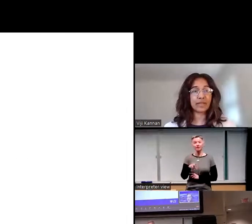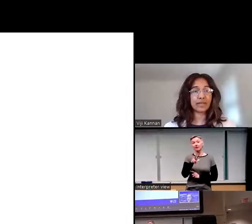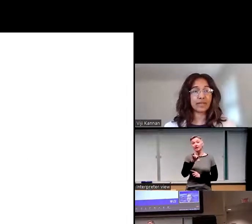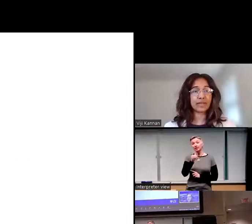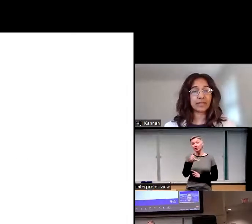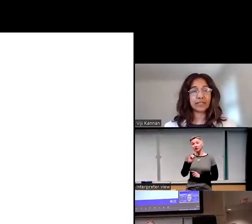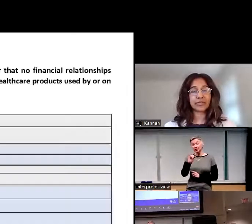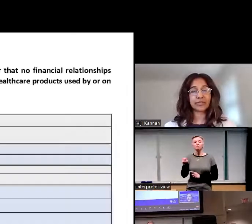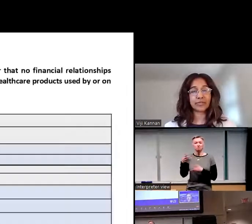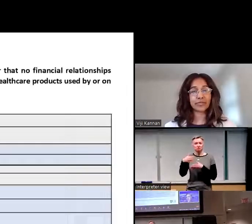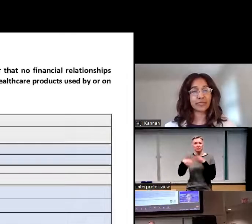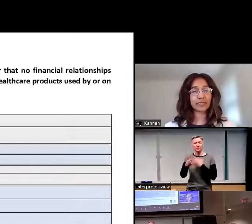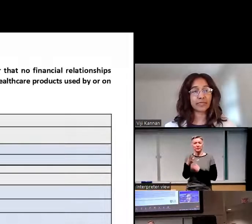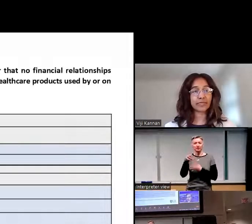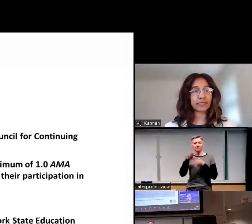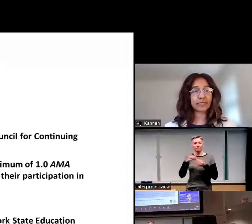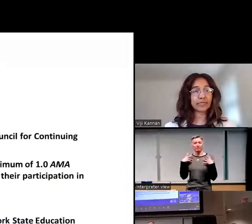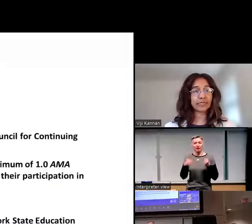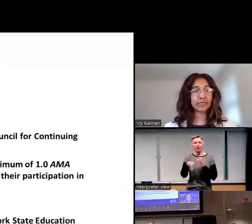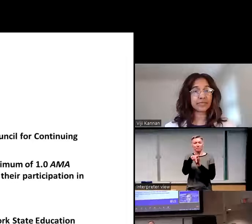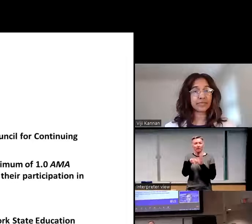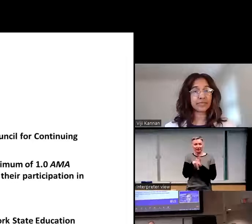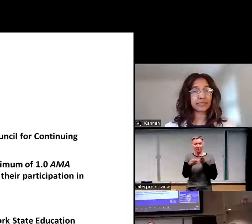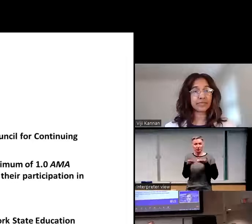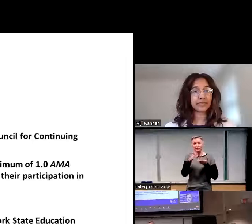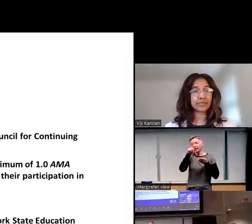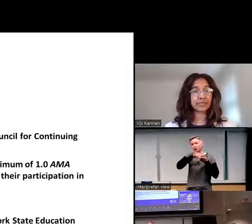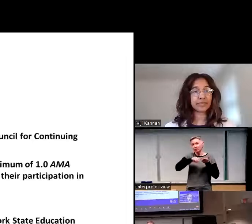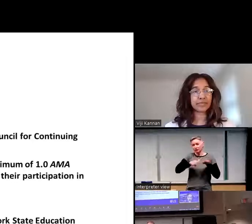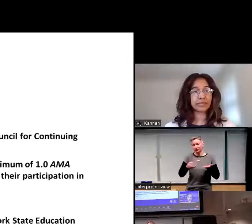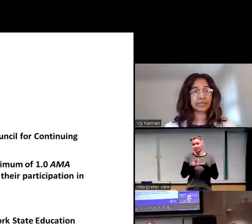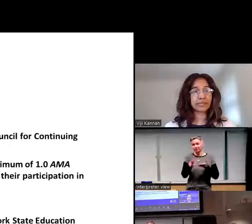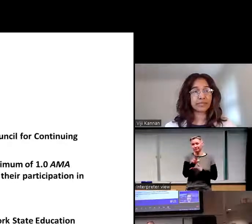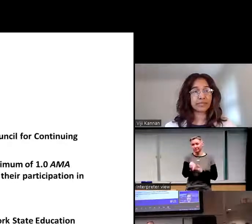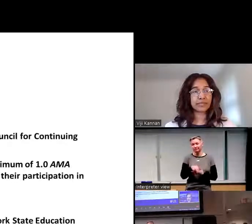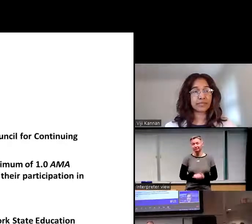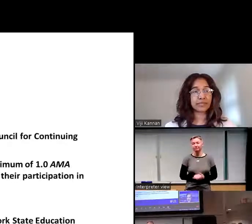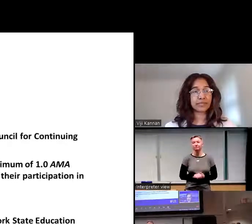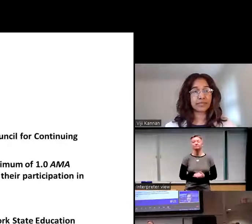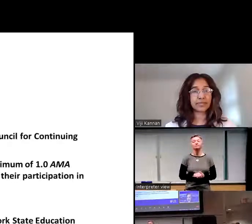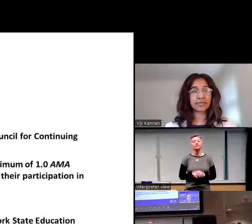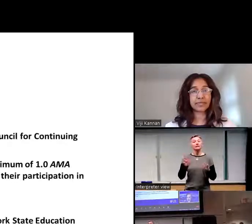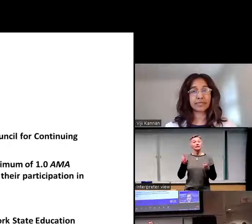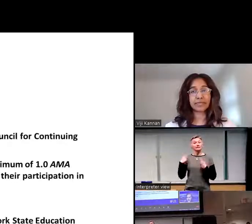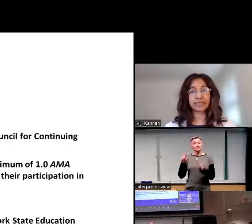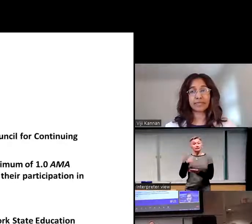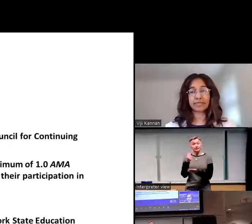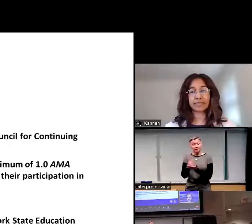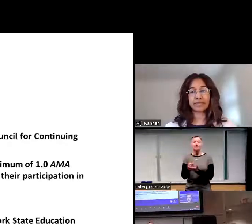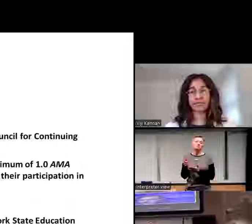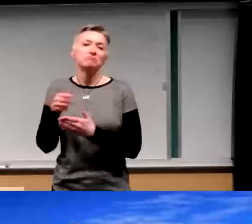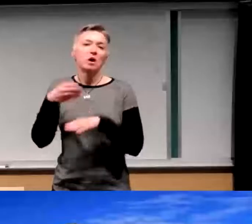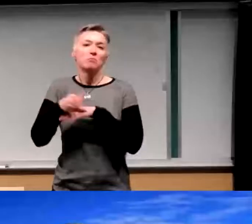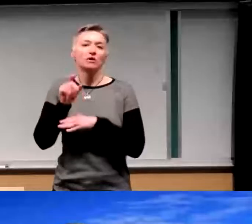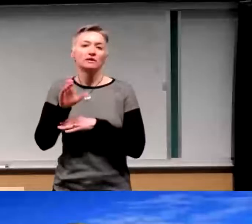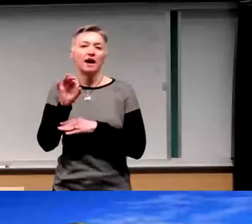her PhD in Health Policy and Services Research at the University of Rochester. And since then, she's worked as a postdoctoral